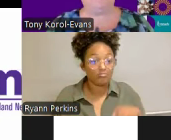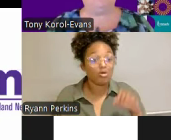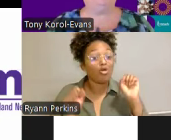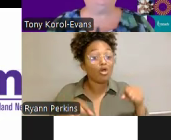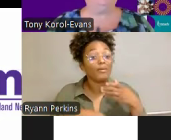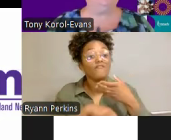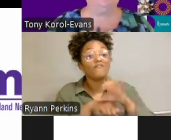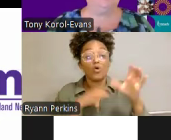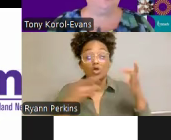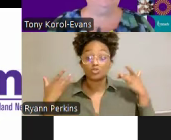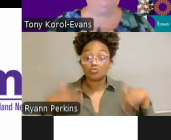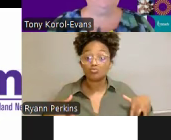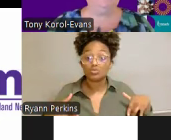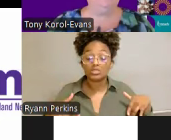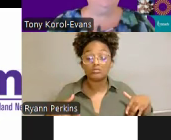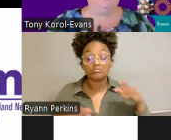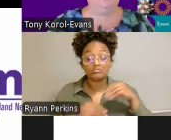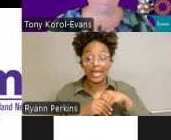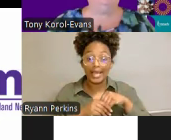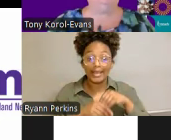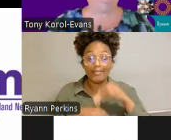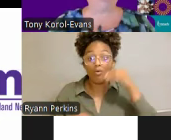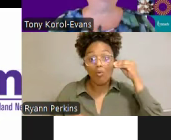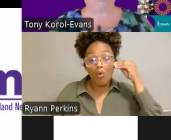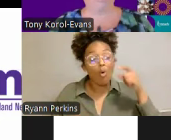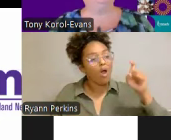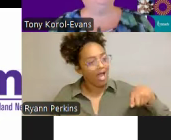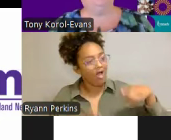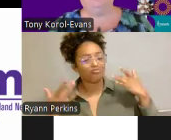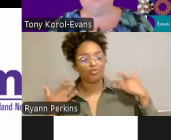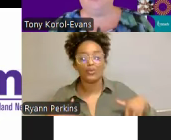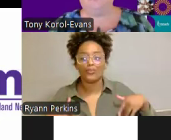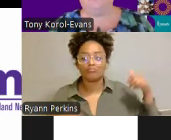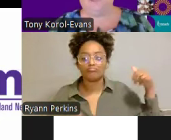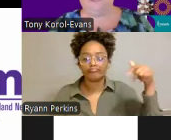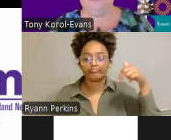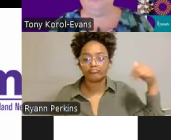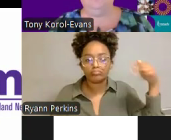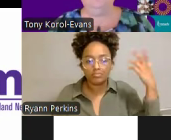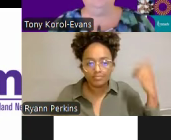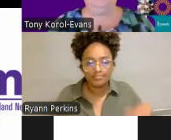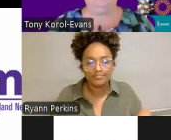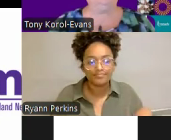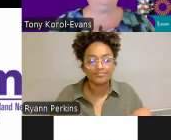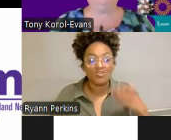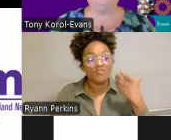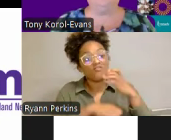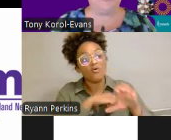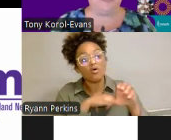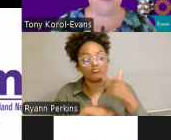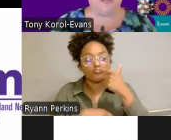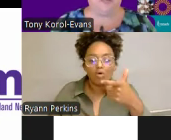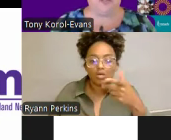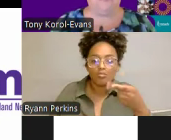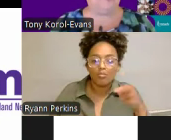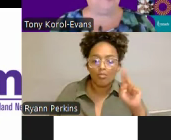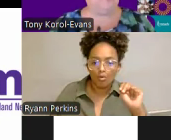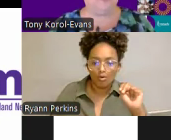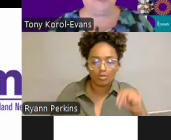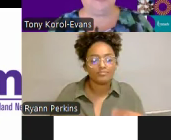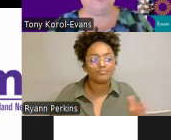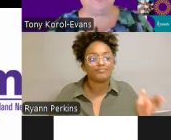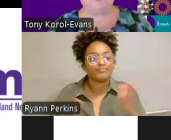around the house with no clothes on, forcing them to view pornography, sexual degradation,